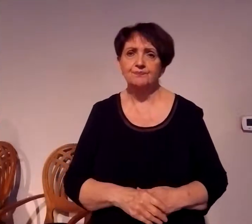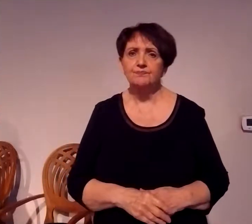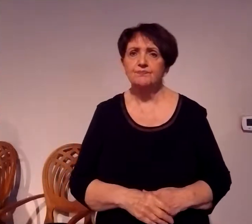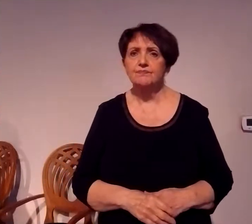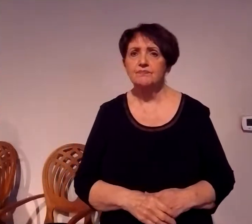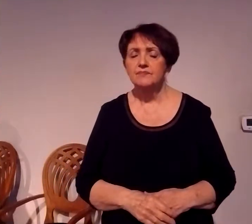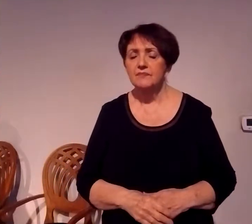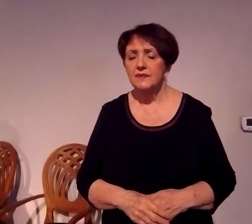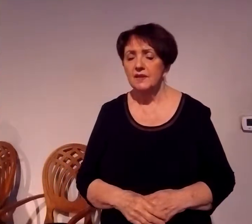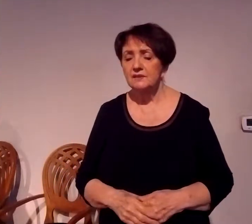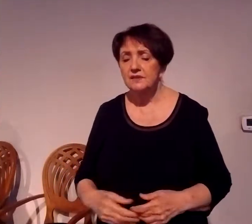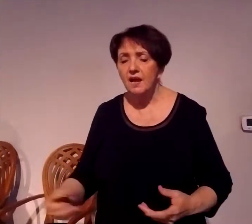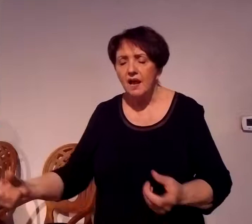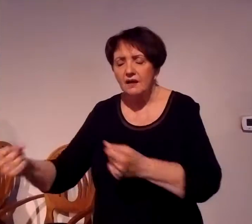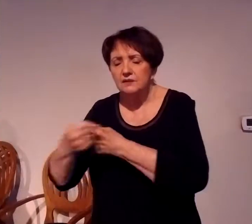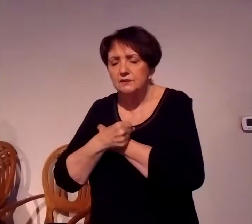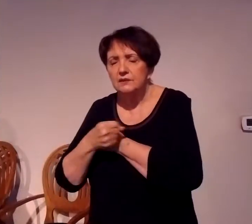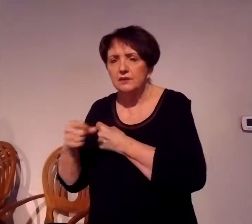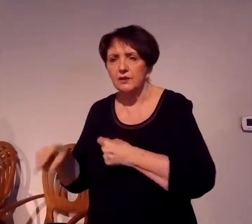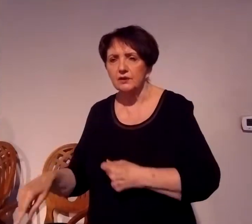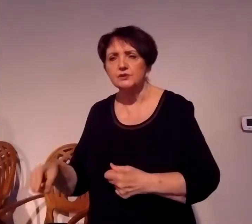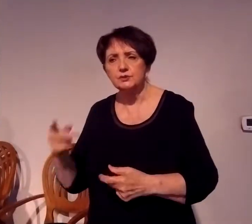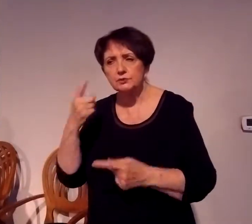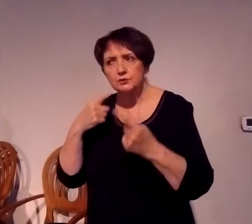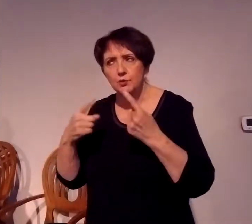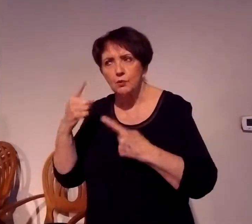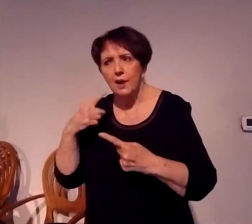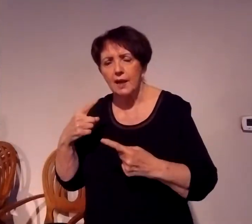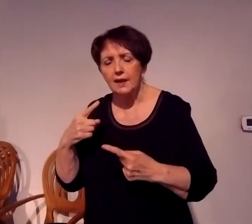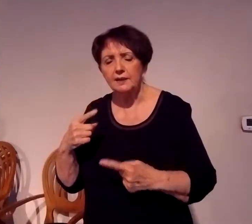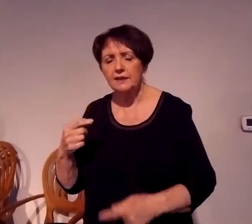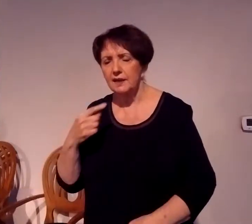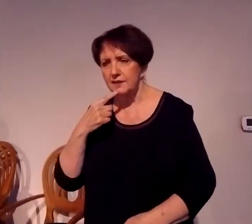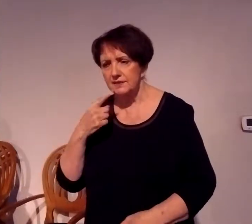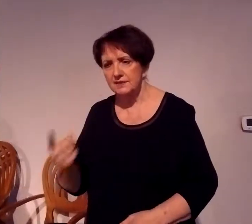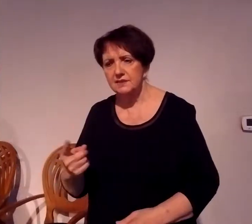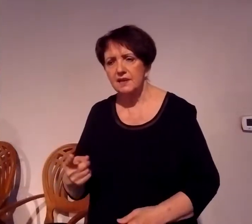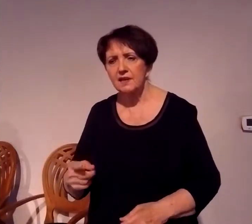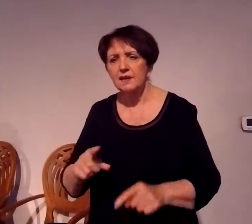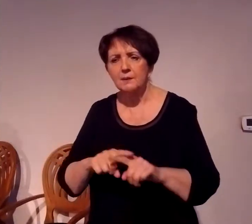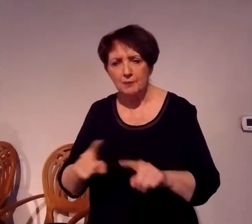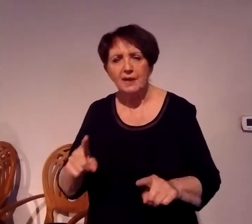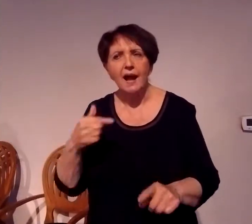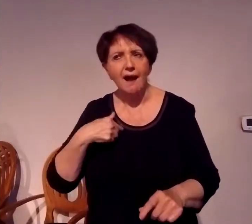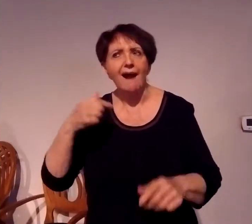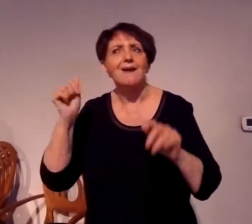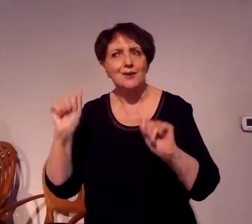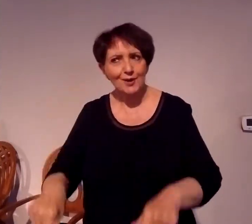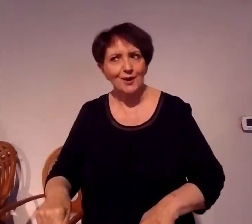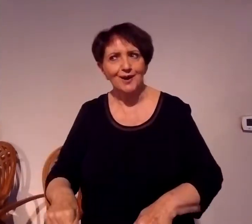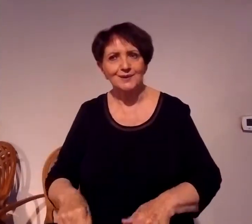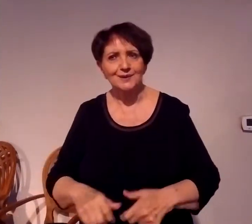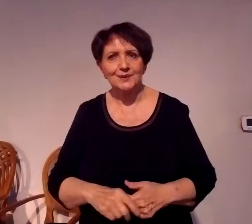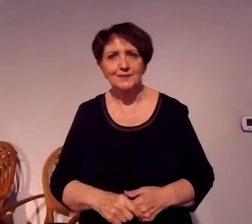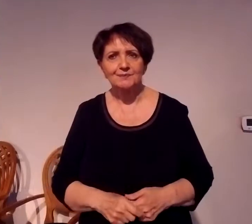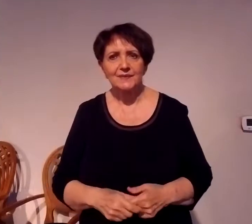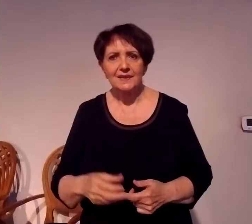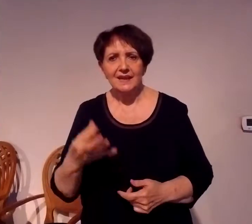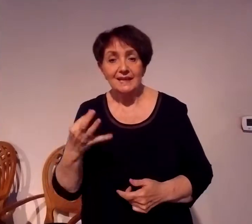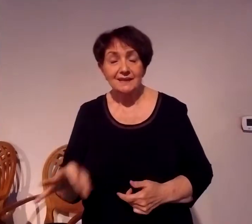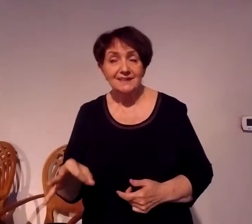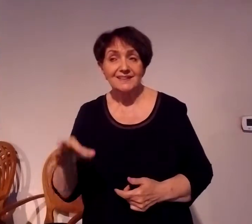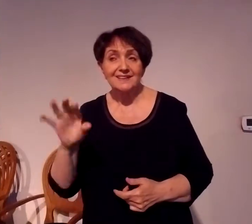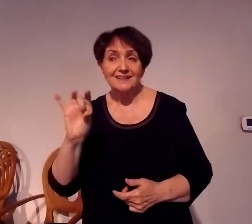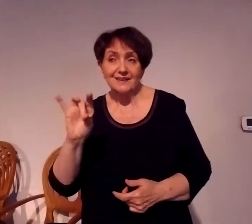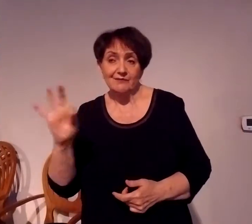And as I held her in my arms, and she was crying about that, I said, but I could. In